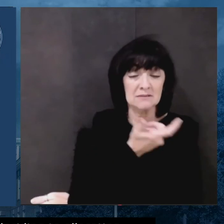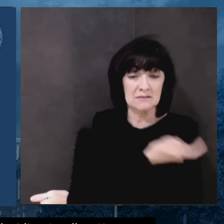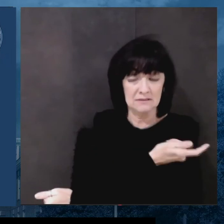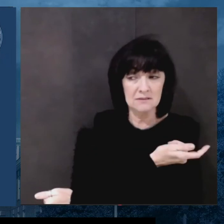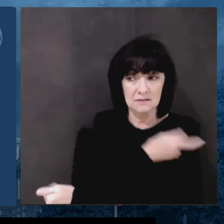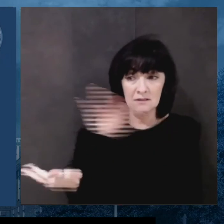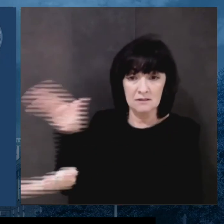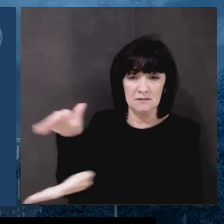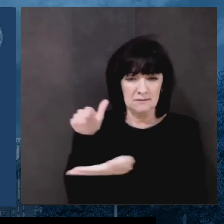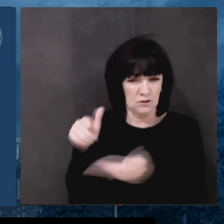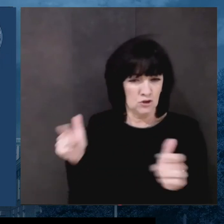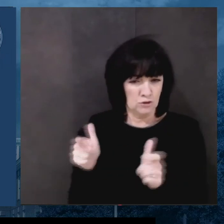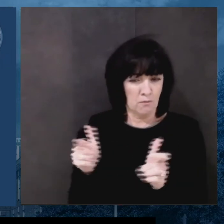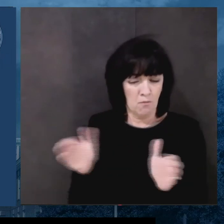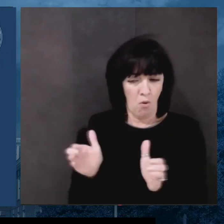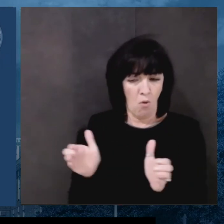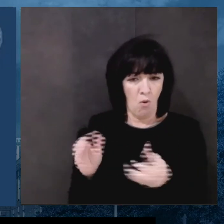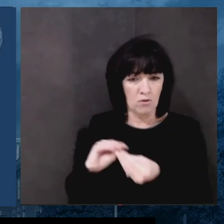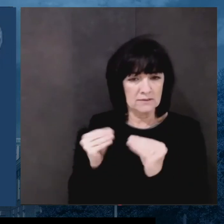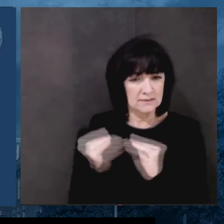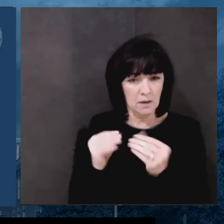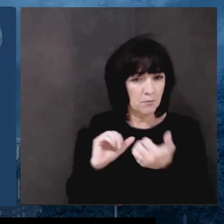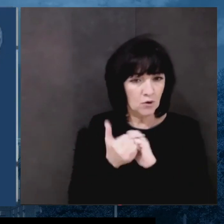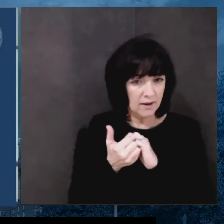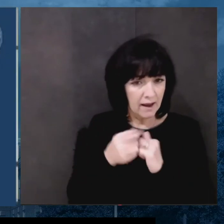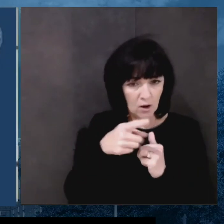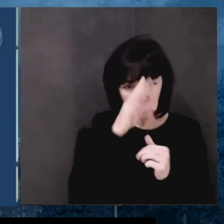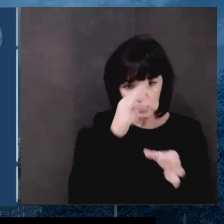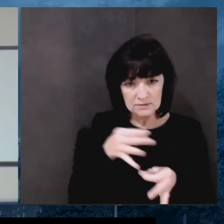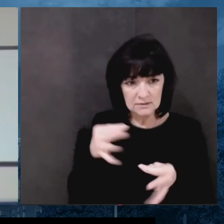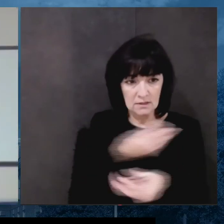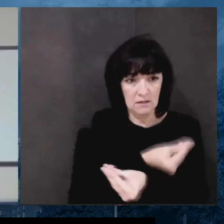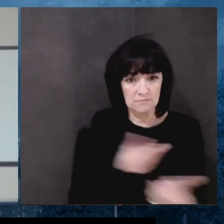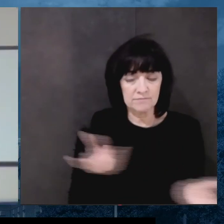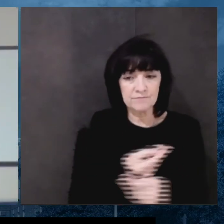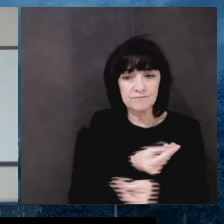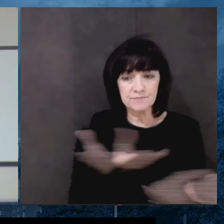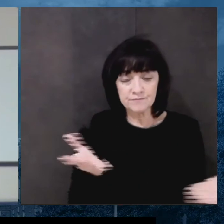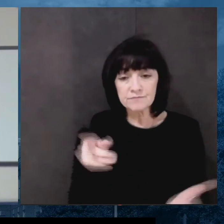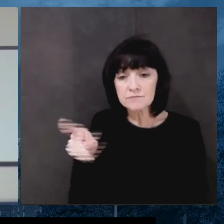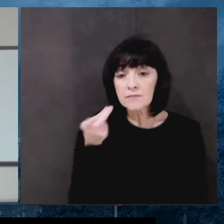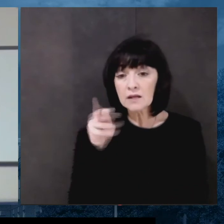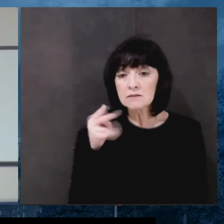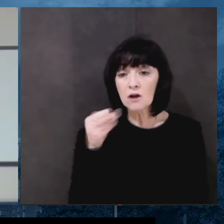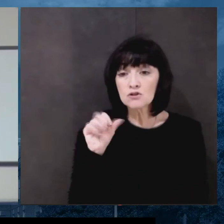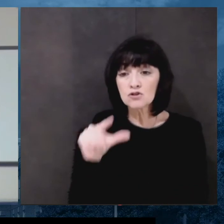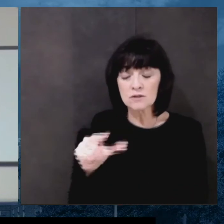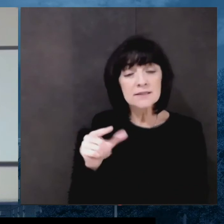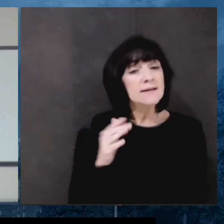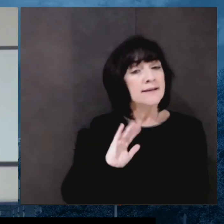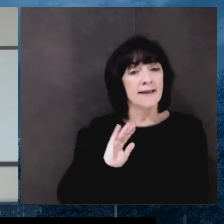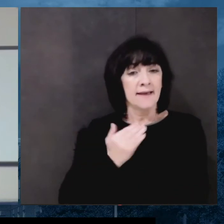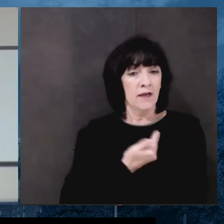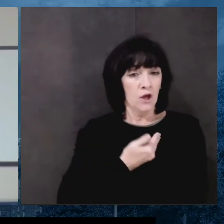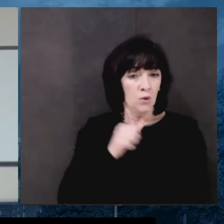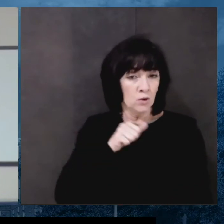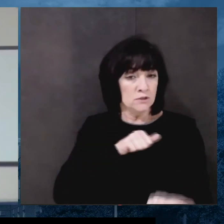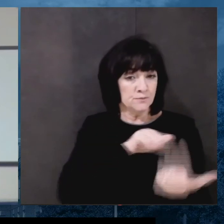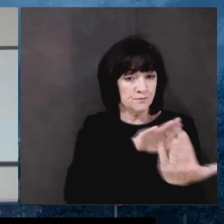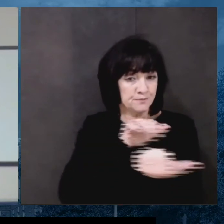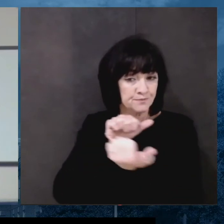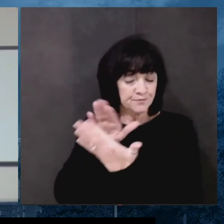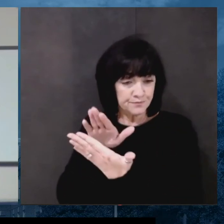Hong. Yes. So, I think our approach is that, within each